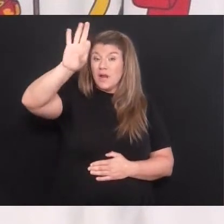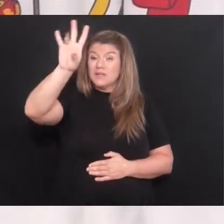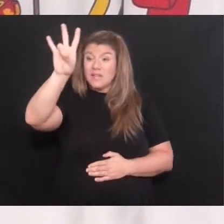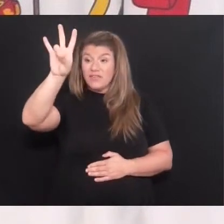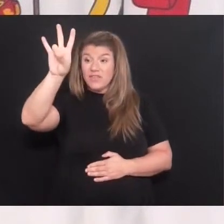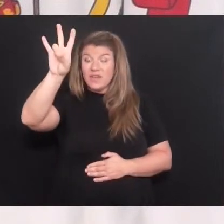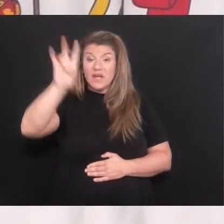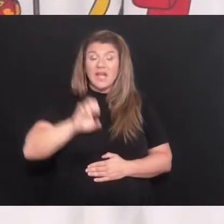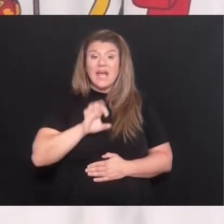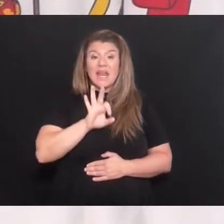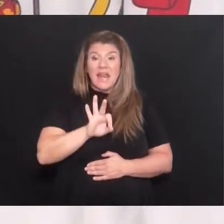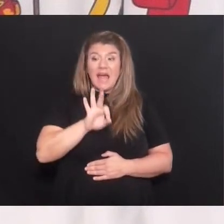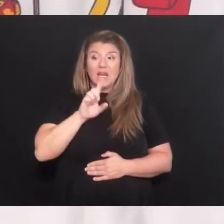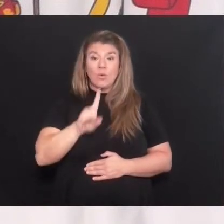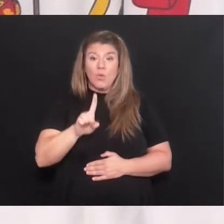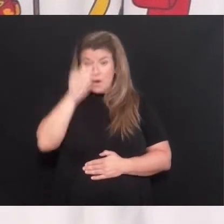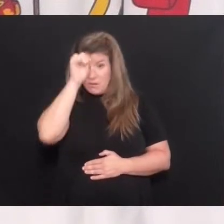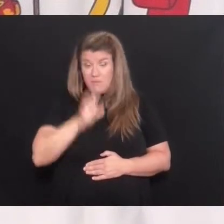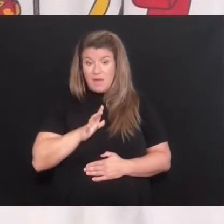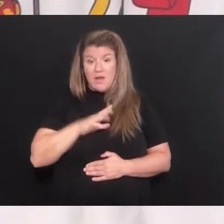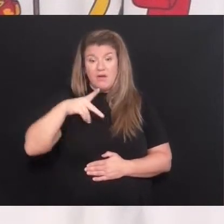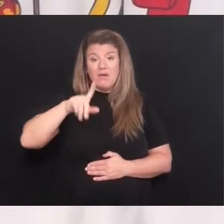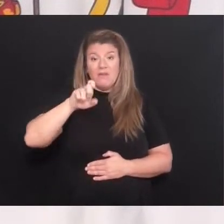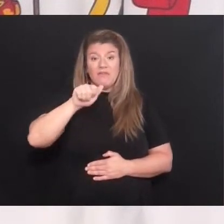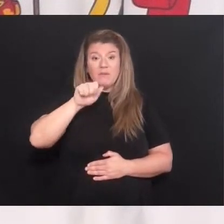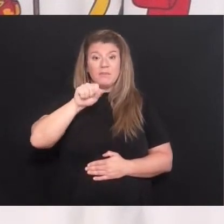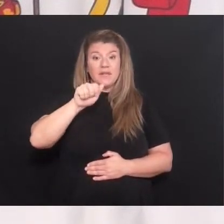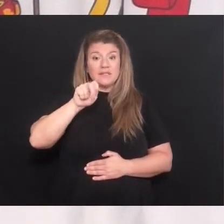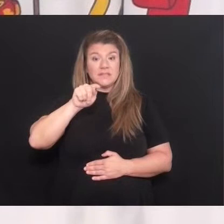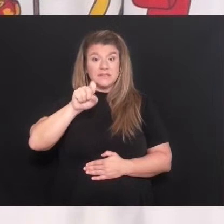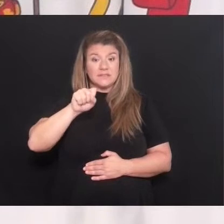3,197th death is a 91-year-old male from Pleasance County.